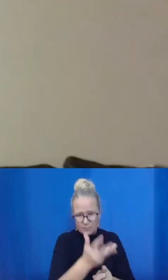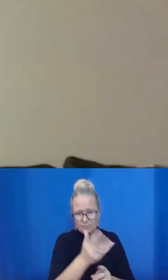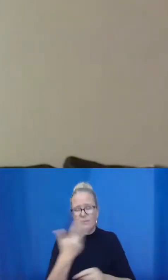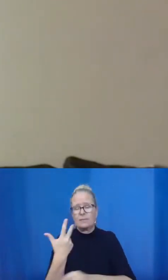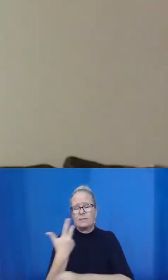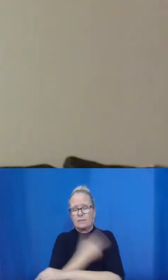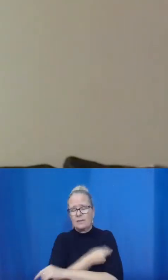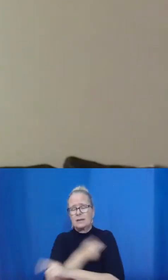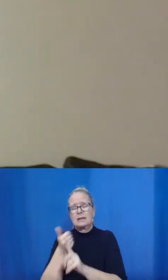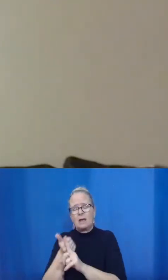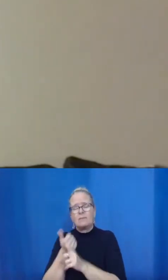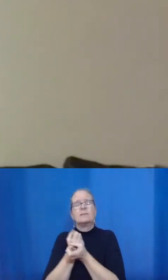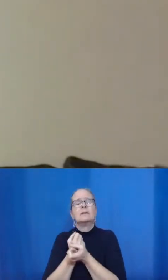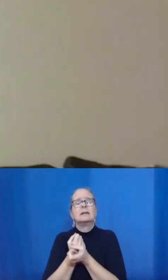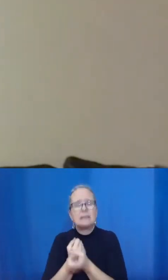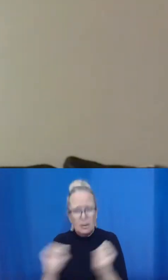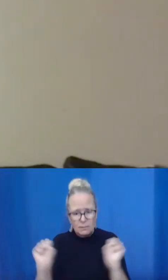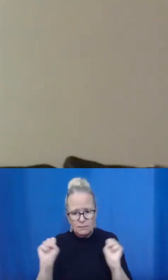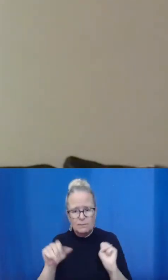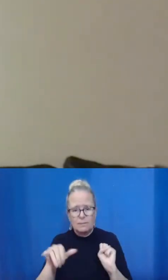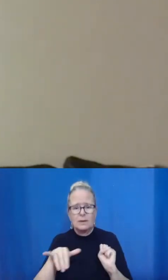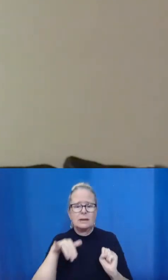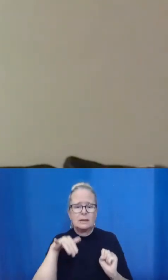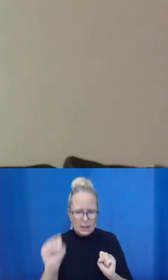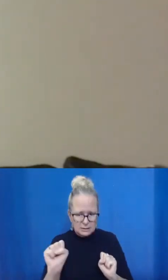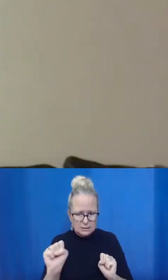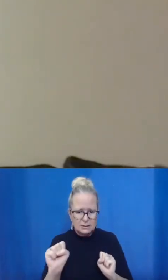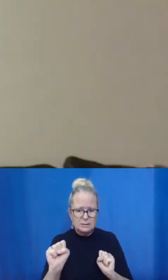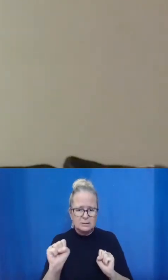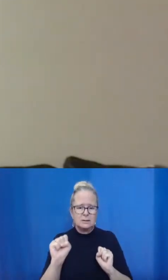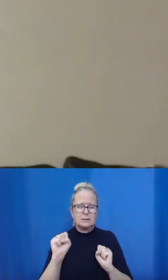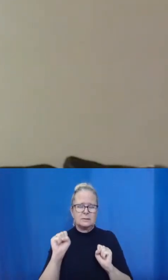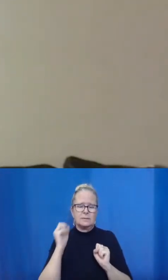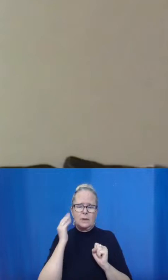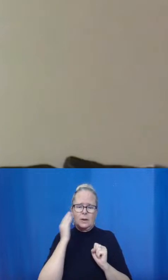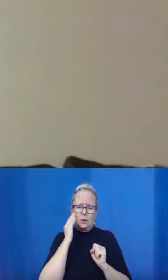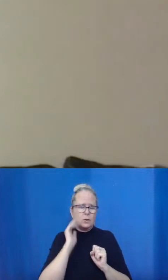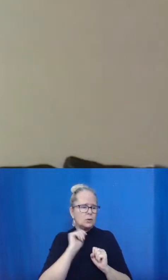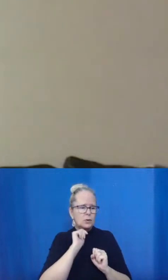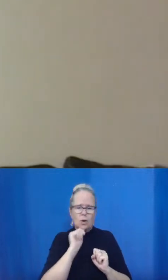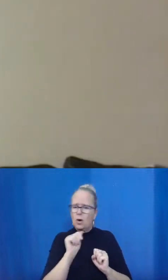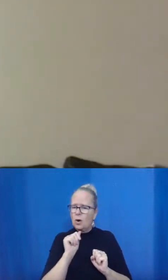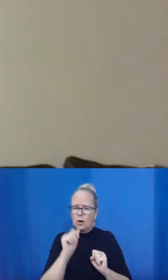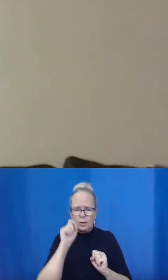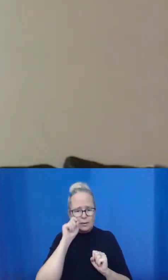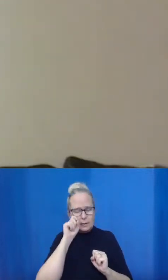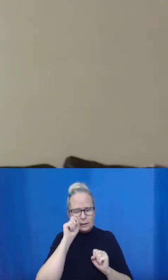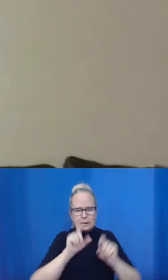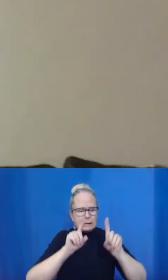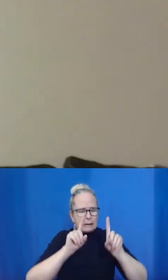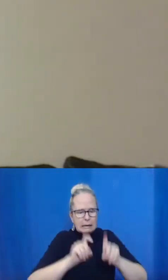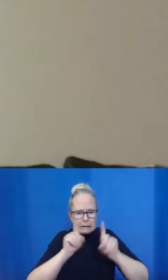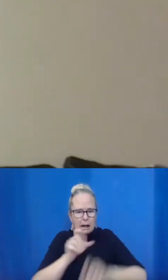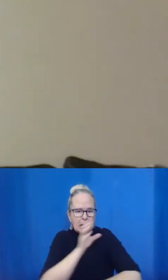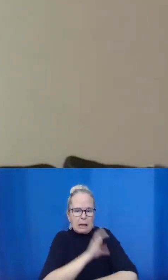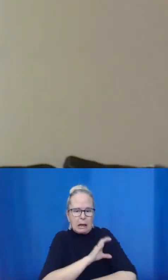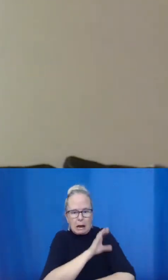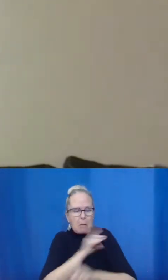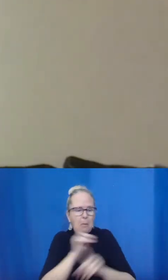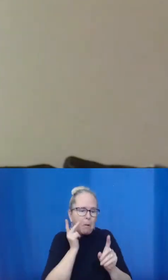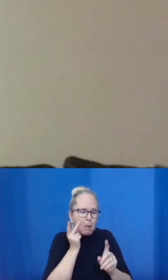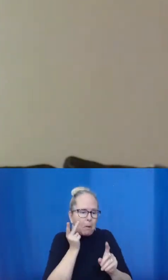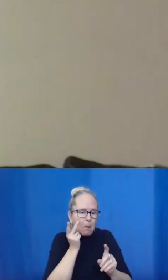recent publication from a Lithuanian group who looked at over